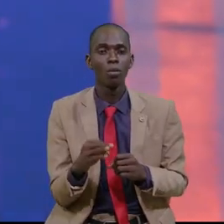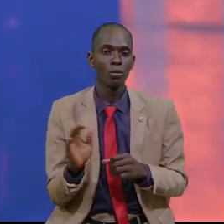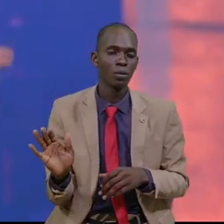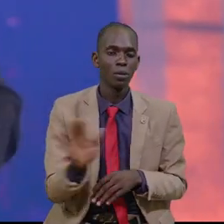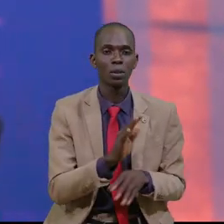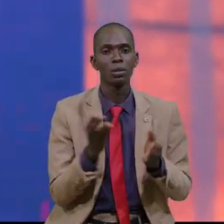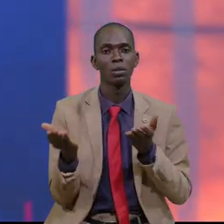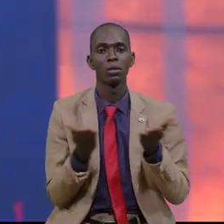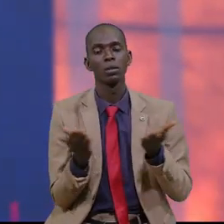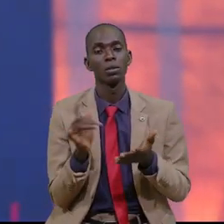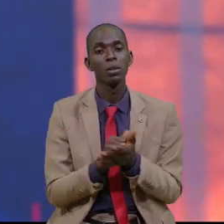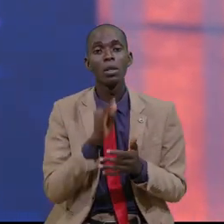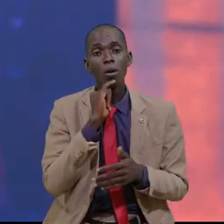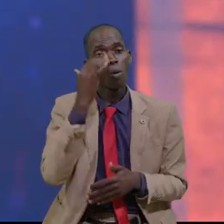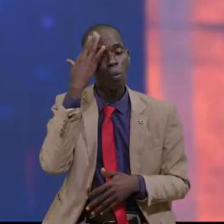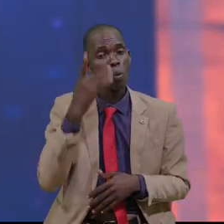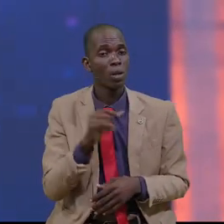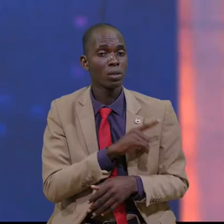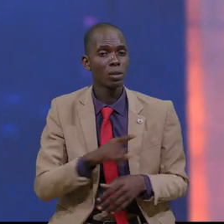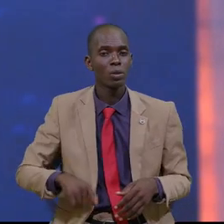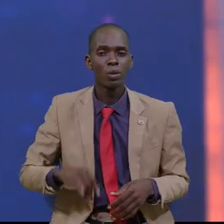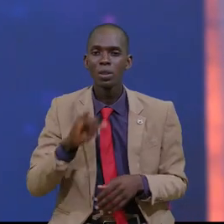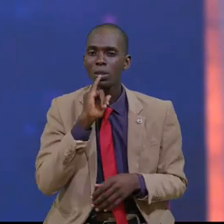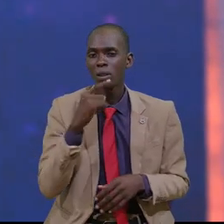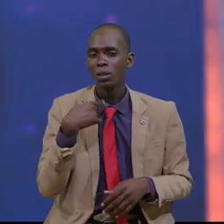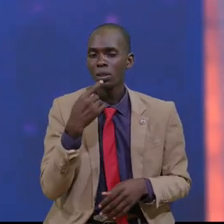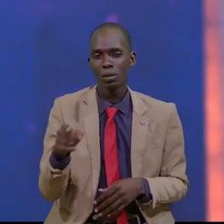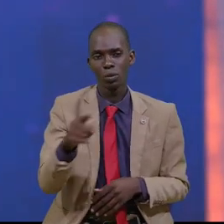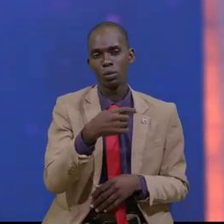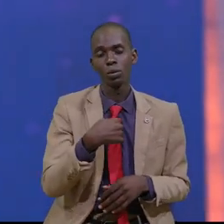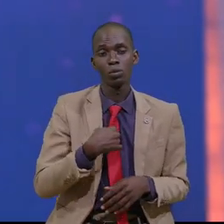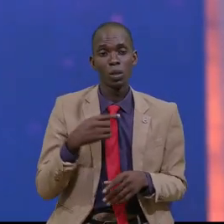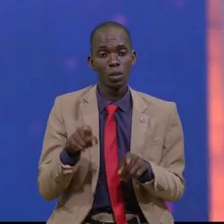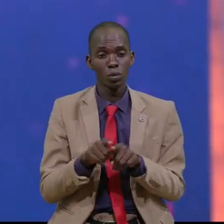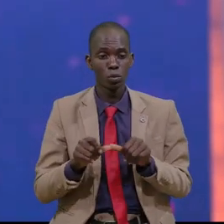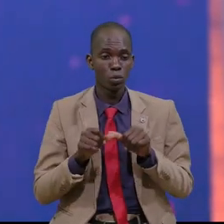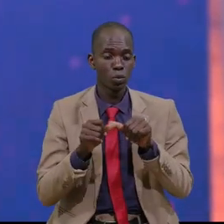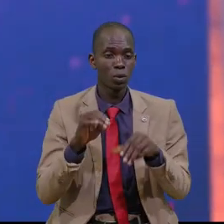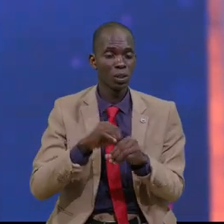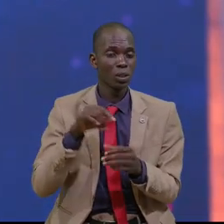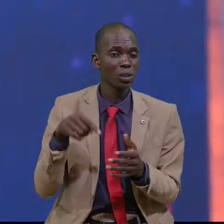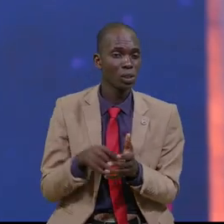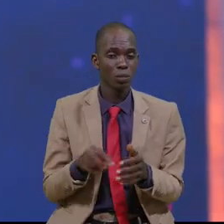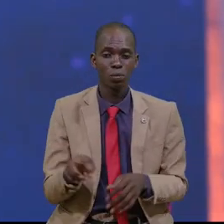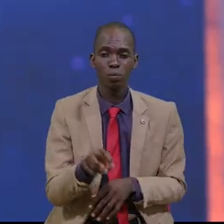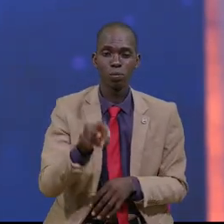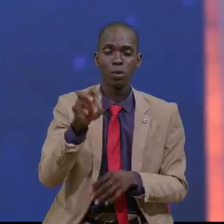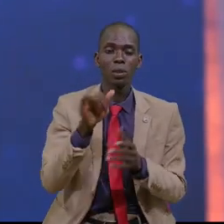service. That's what the Lord is telling us as we're going on in this journey that leads to